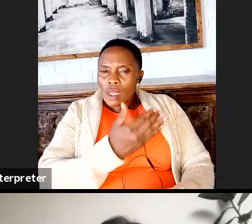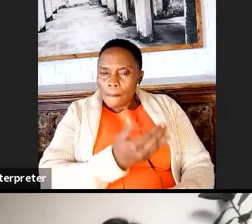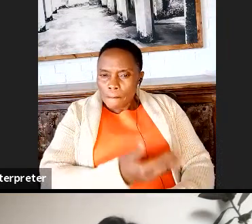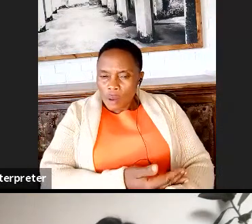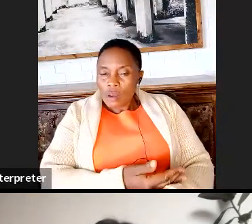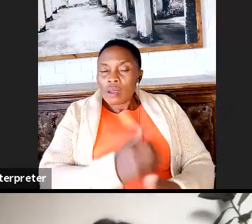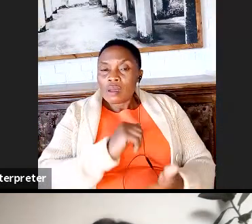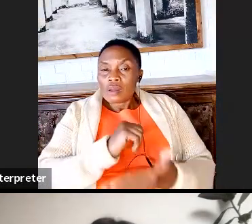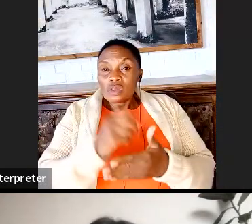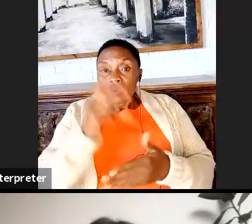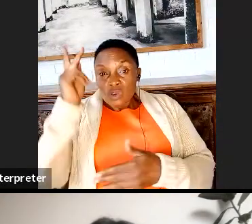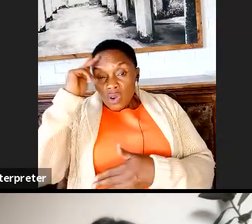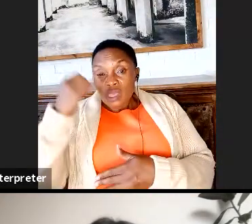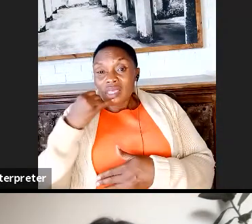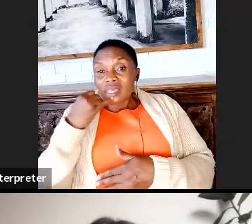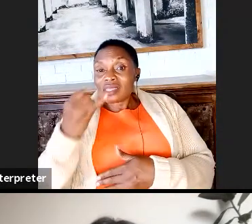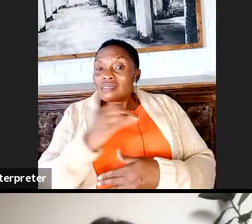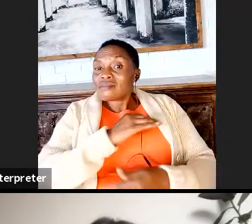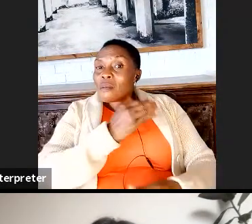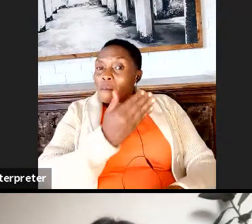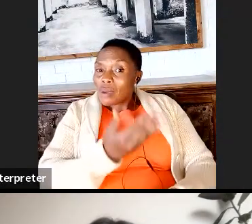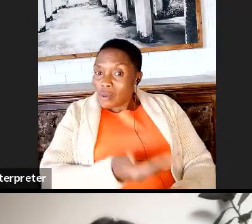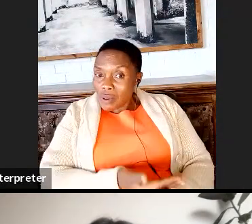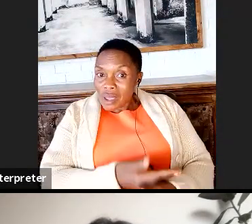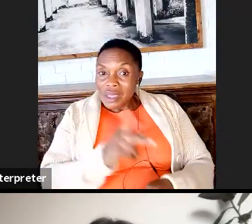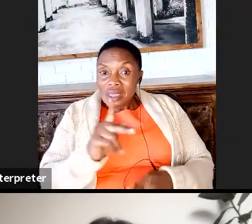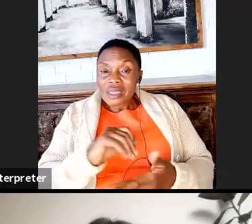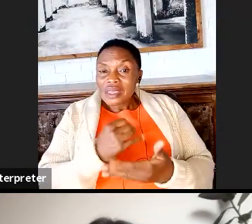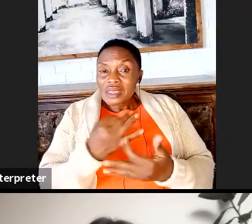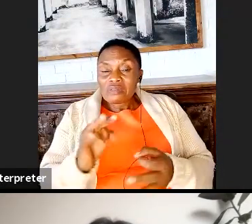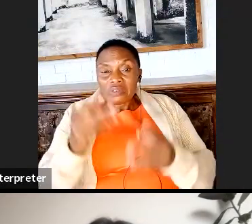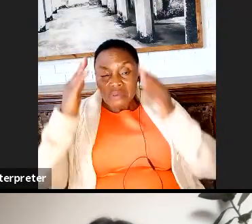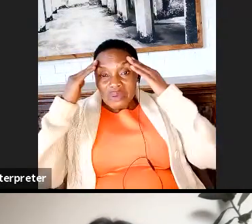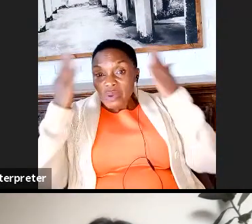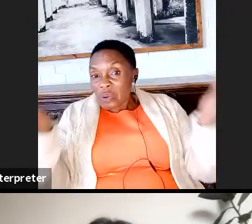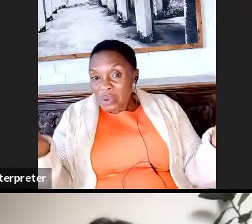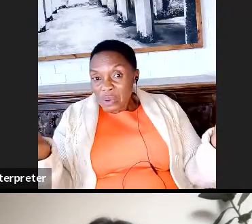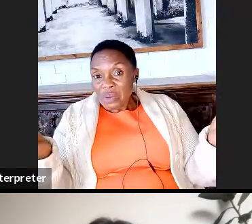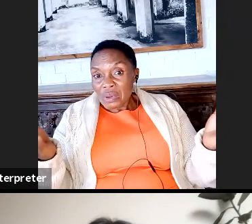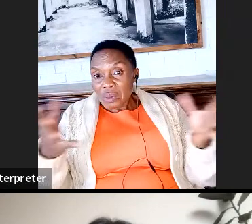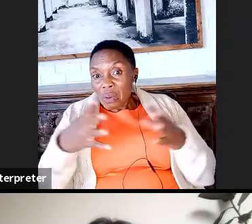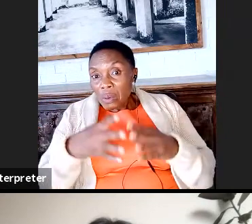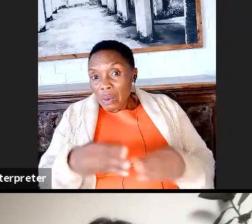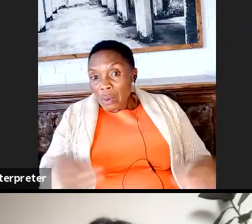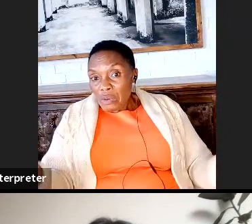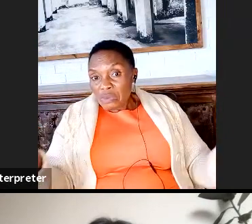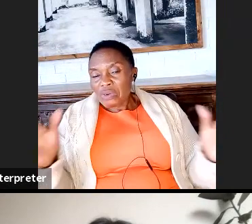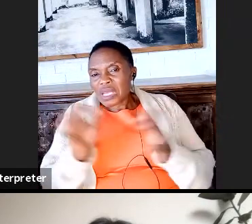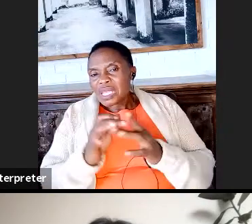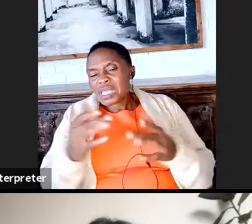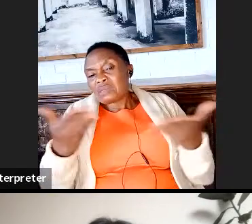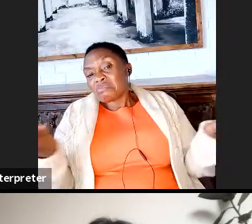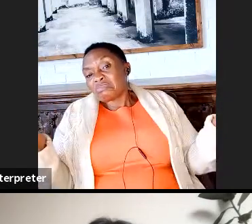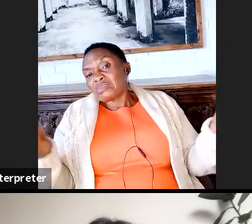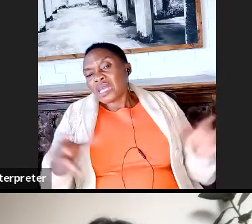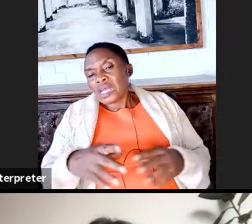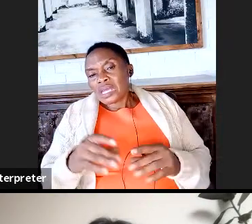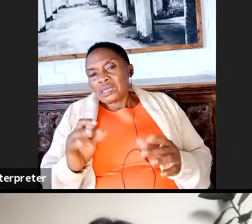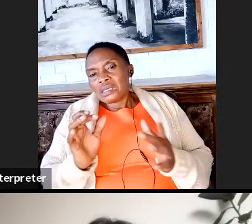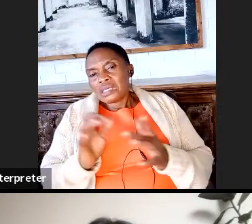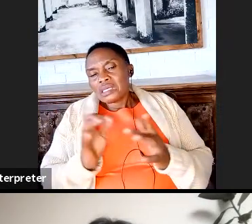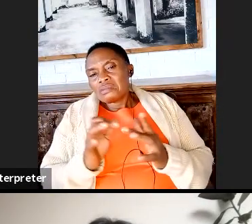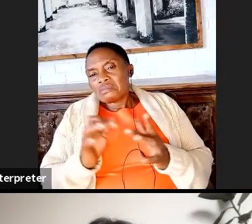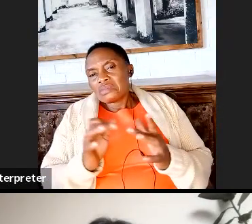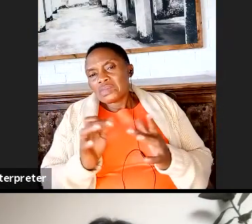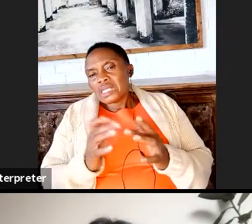don't know, you cannot engage. For most people, if you shut down the internet, what does that mean? Okay, yeah, they've shut it down. I mean, they have more important things to